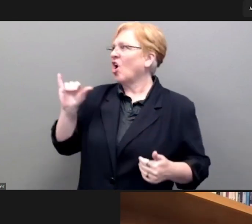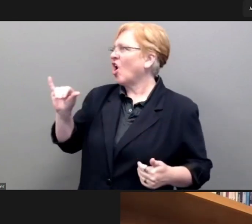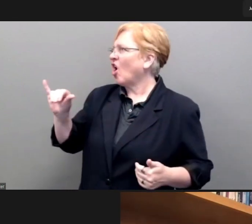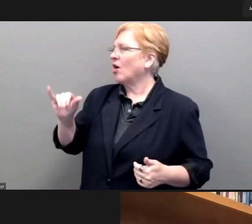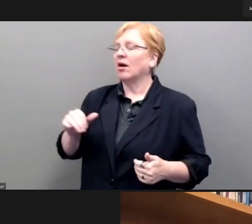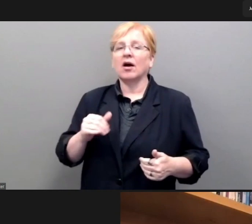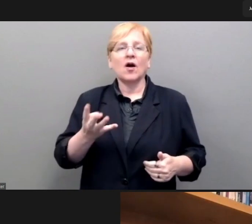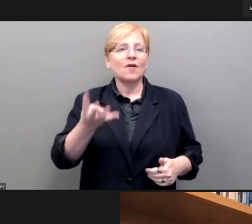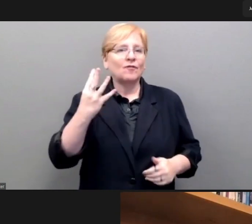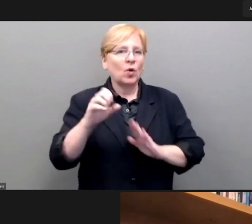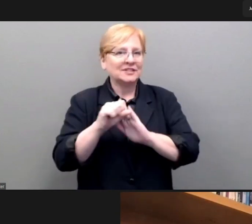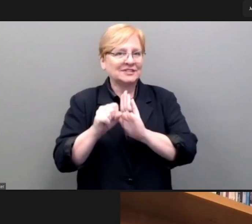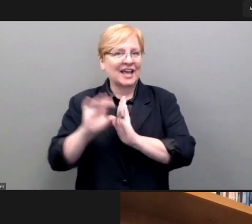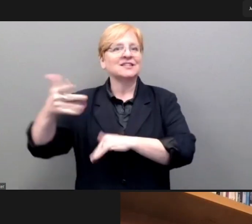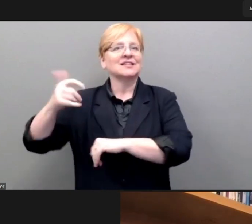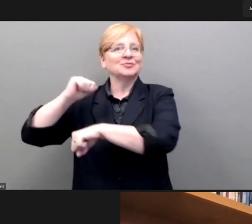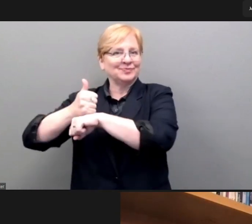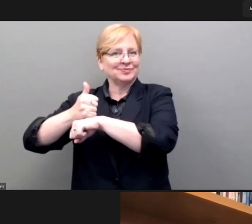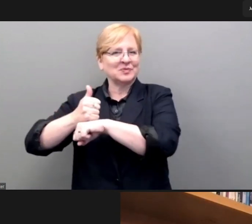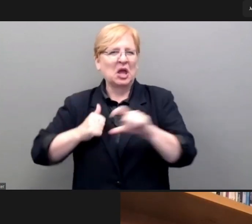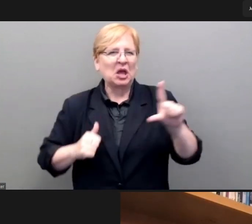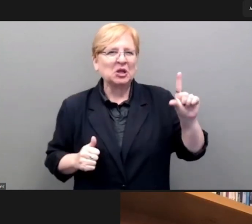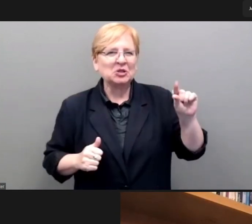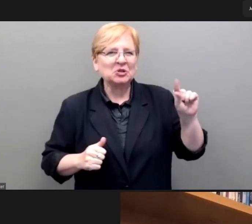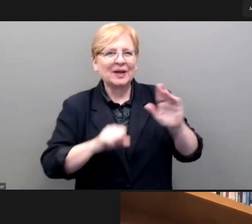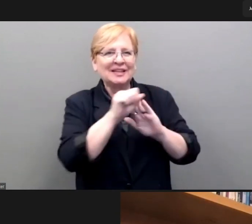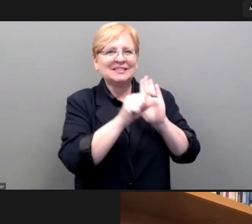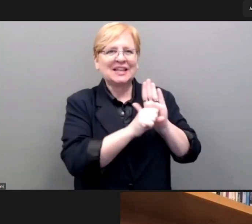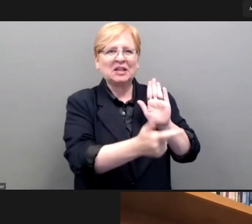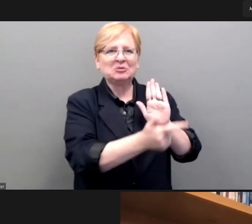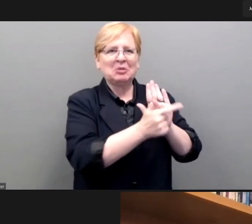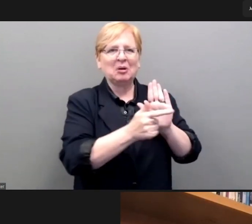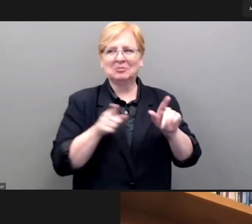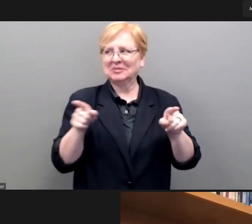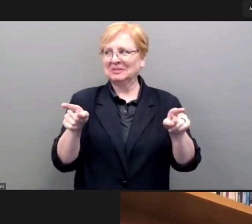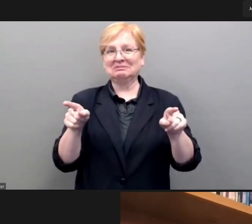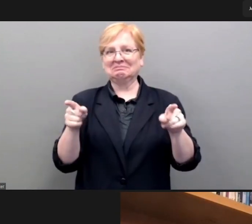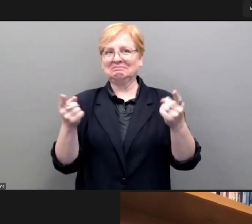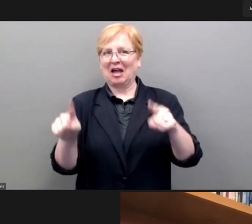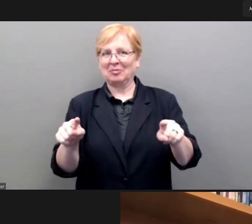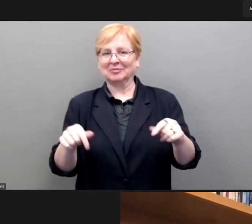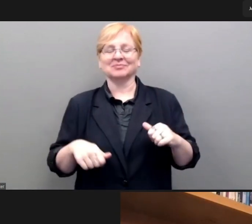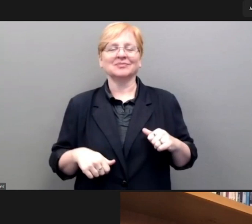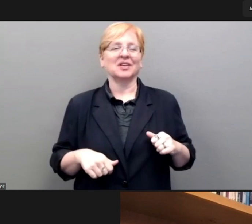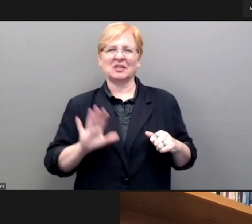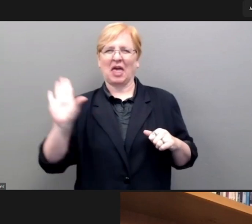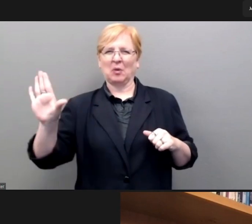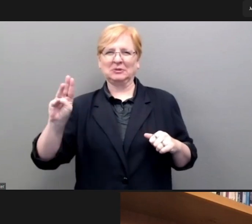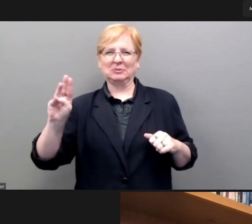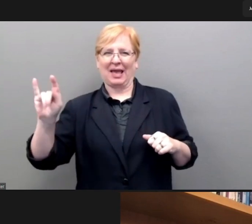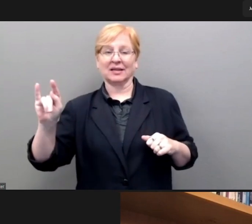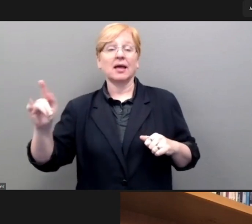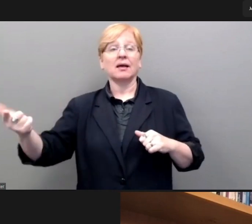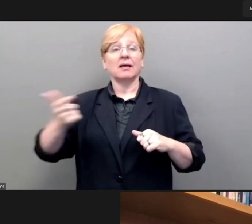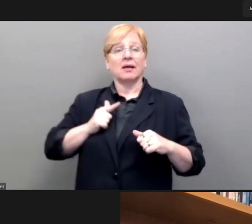20 states have banned them, maybe. And the other question I wanted to ask is the weekly report on